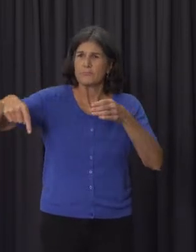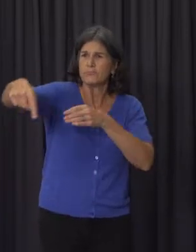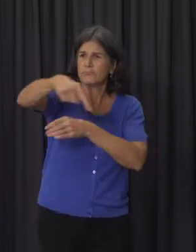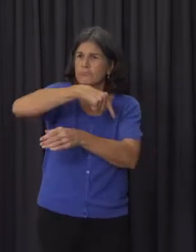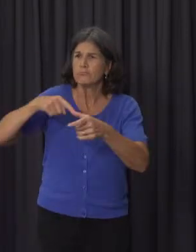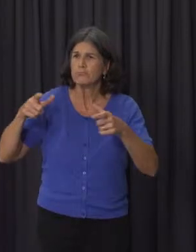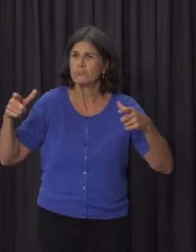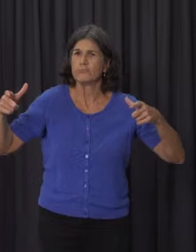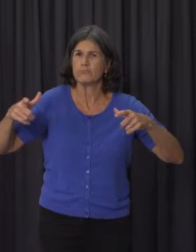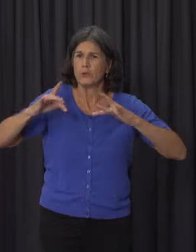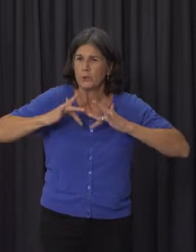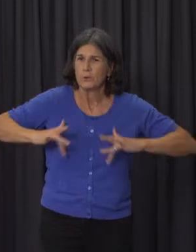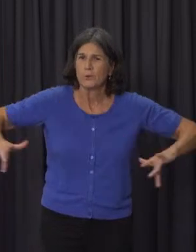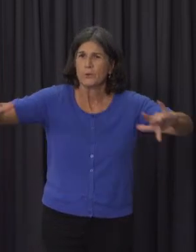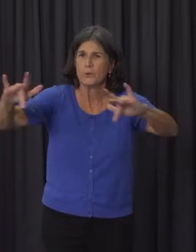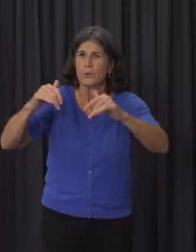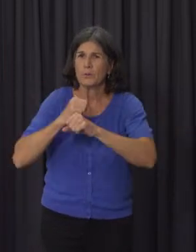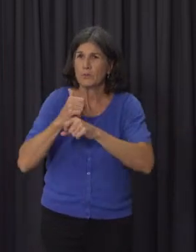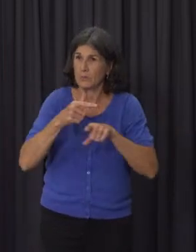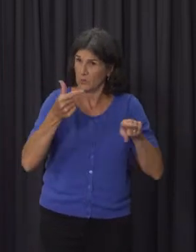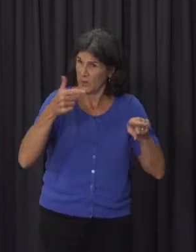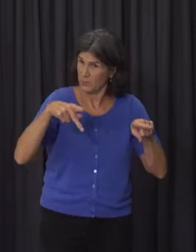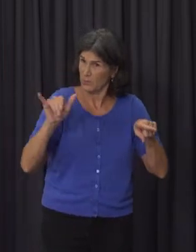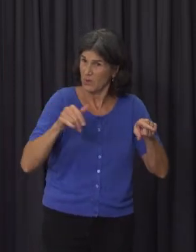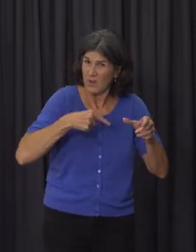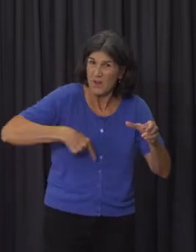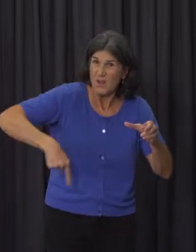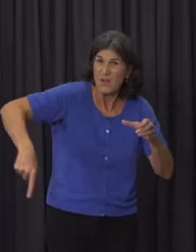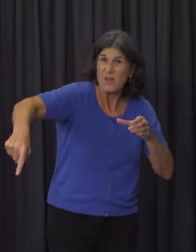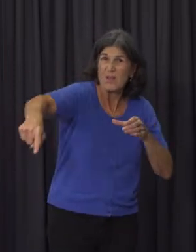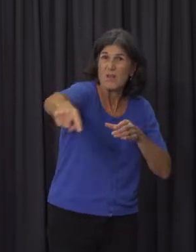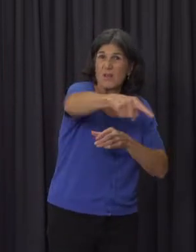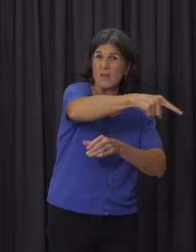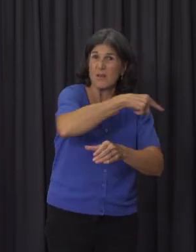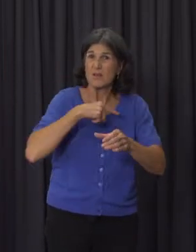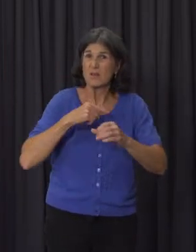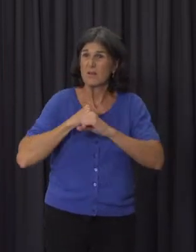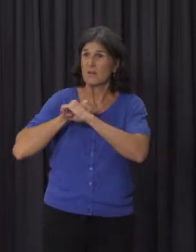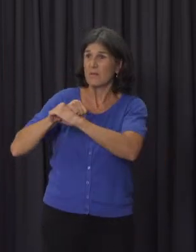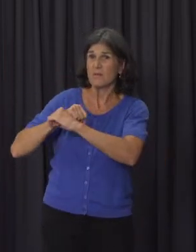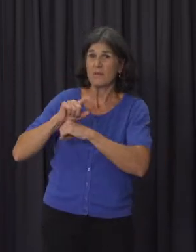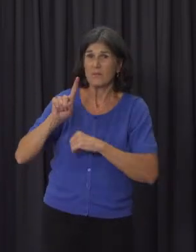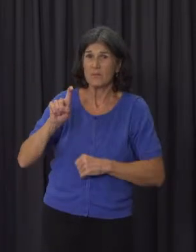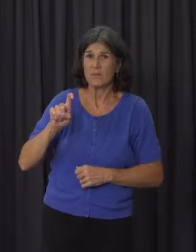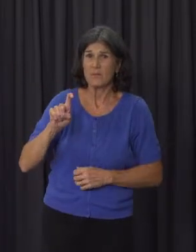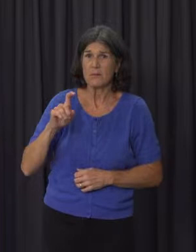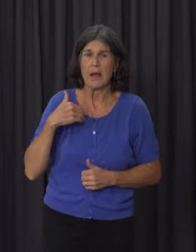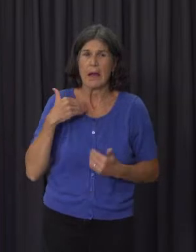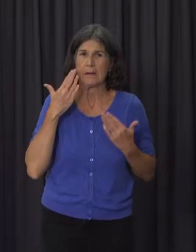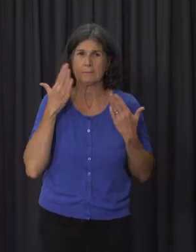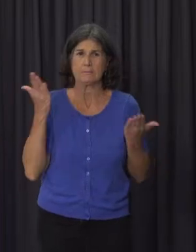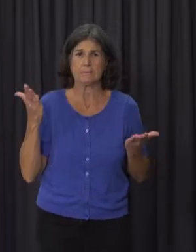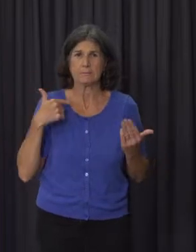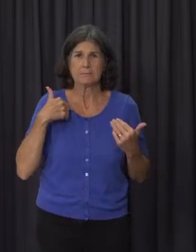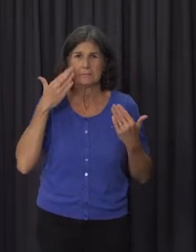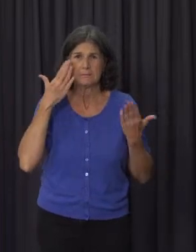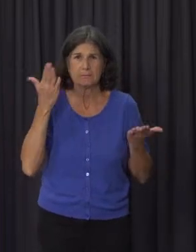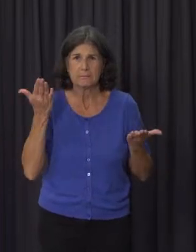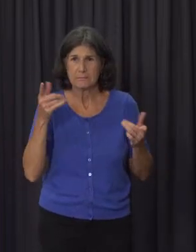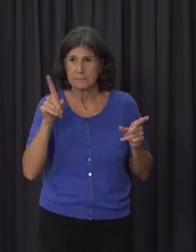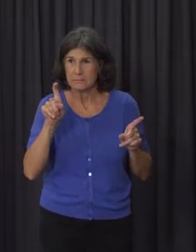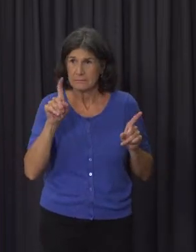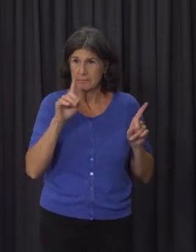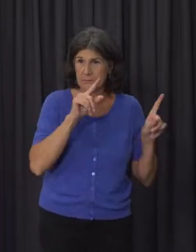I don't have any additional information on that. So again, I'll go back to the officials. Bree, if you have any further details on